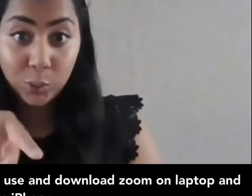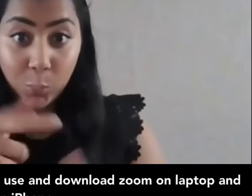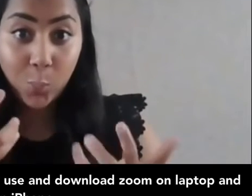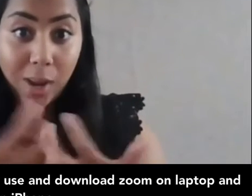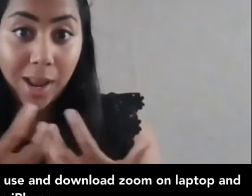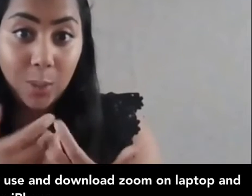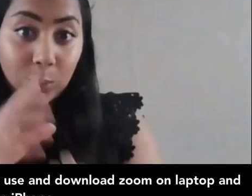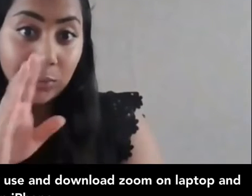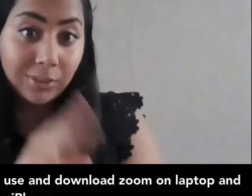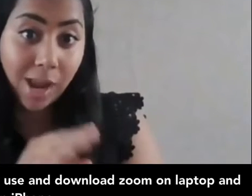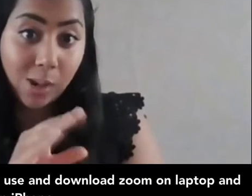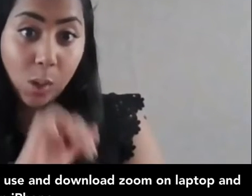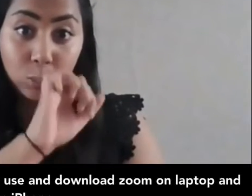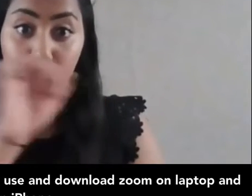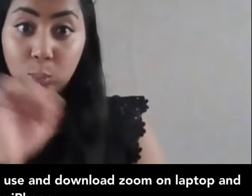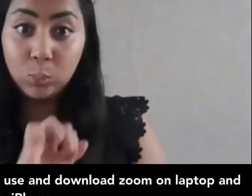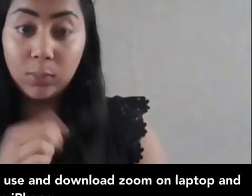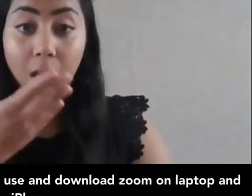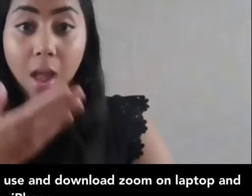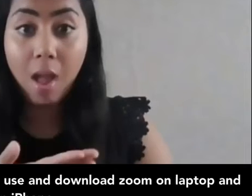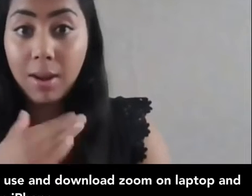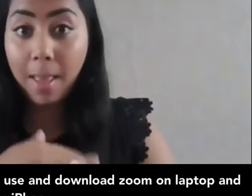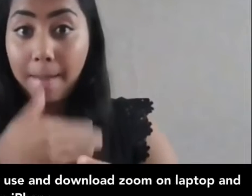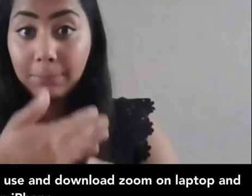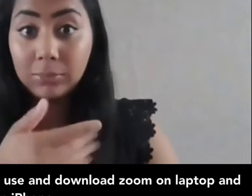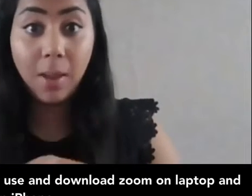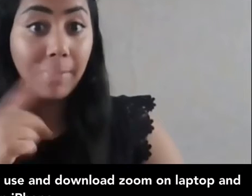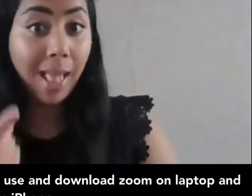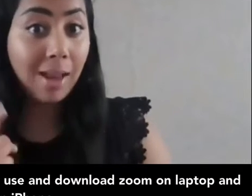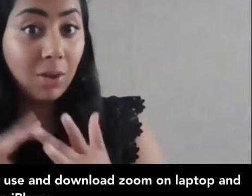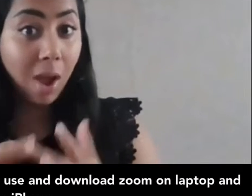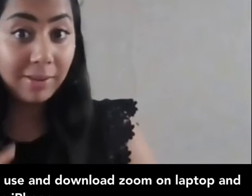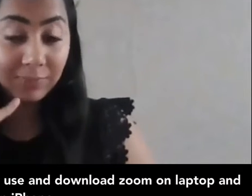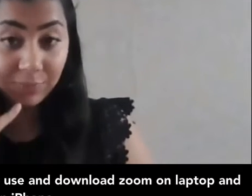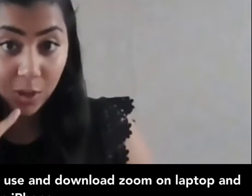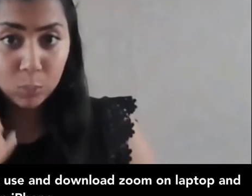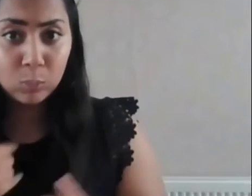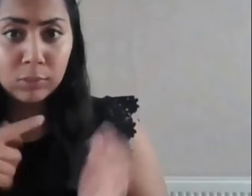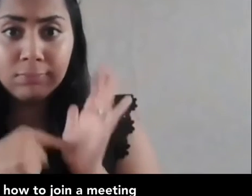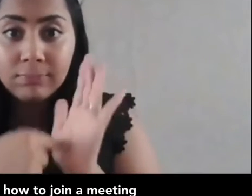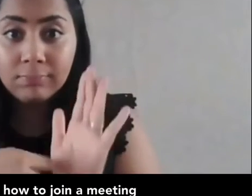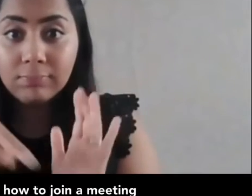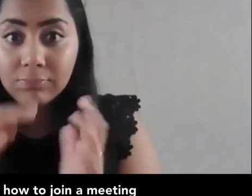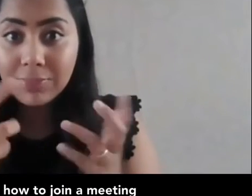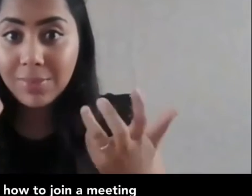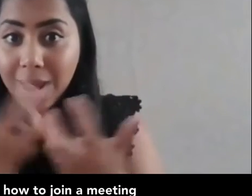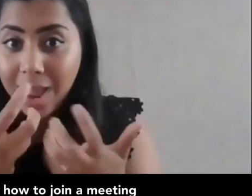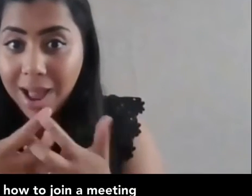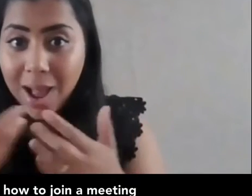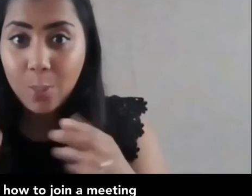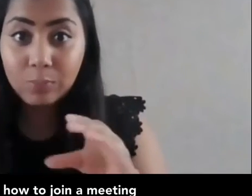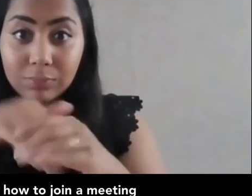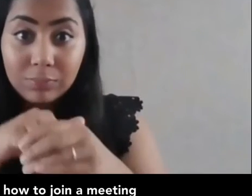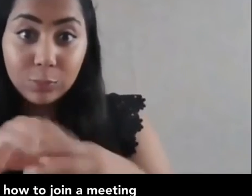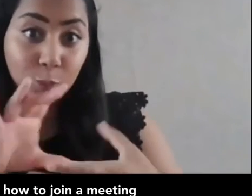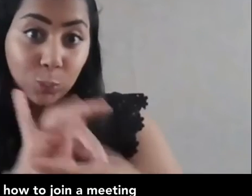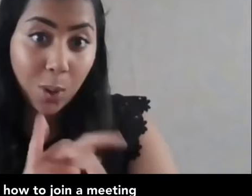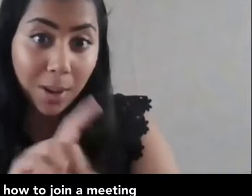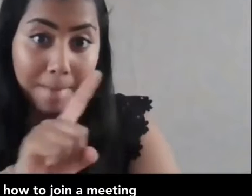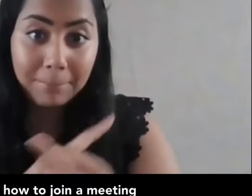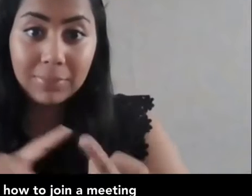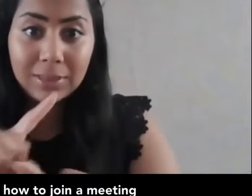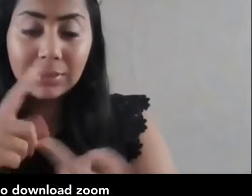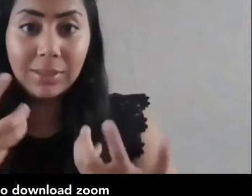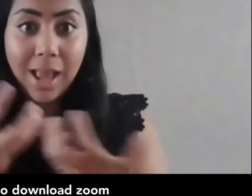and download Zoom on a laptop and an iPhone. I will show you how to join a meeting and how